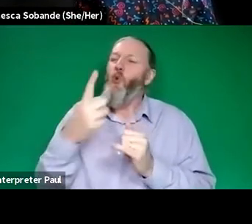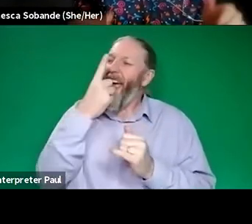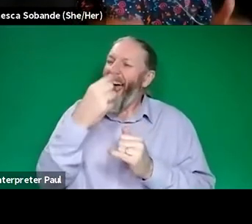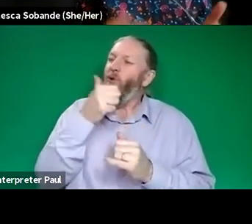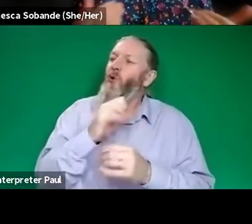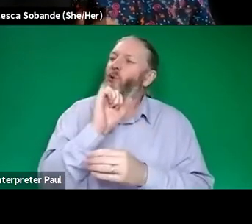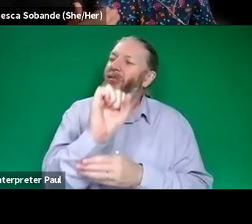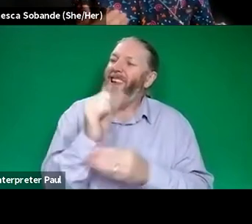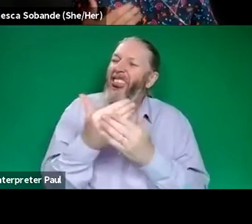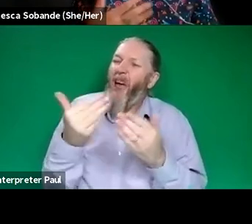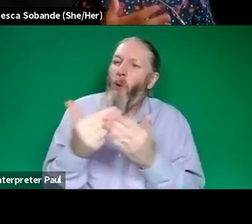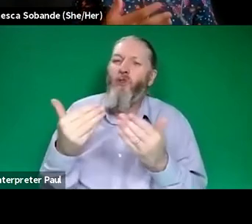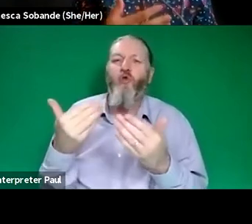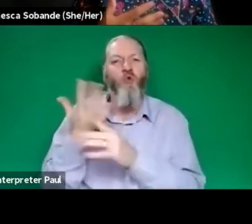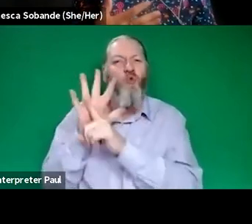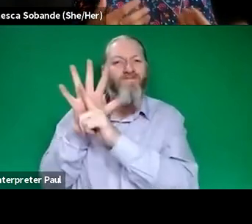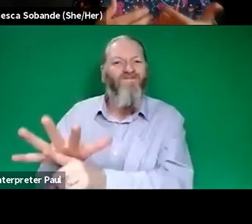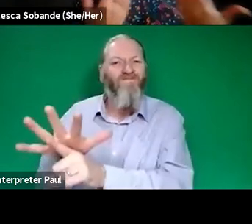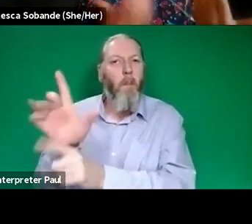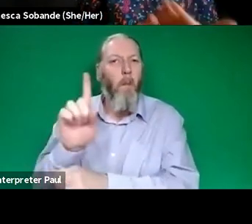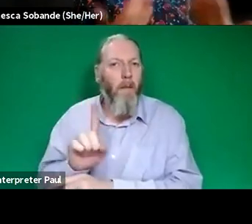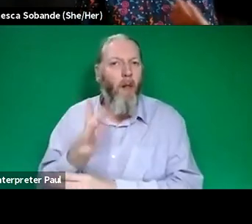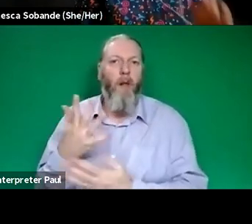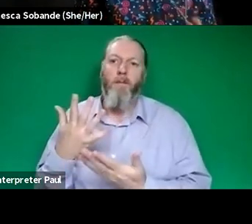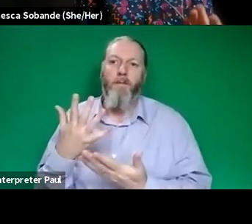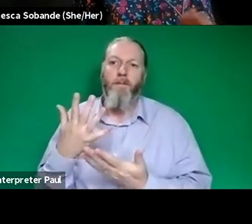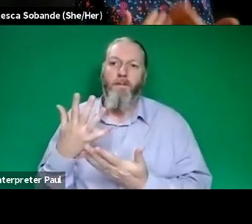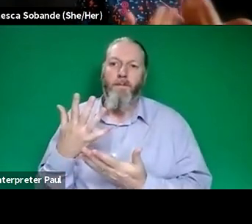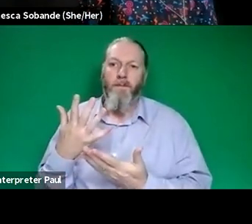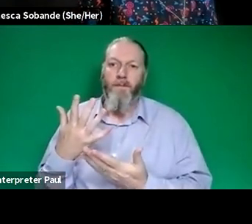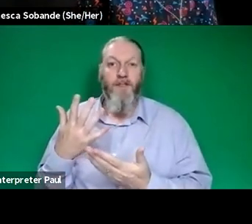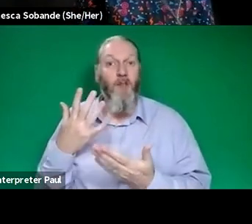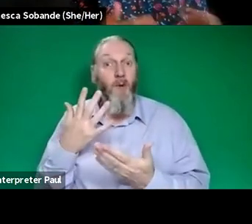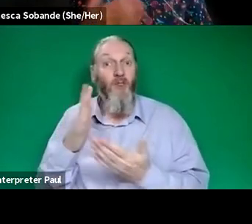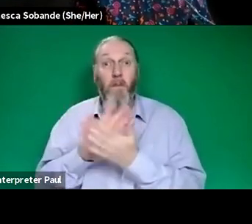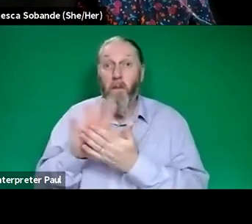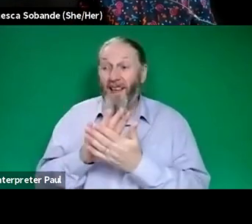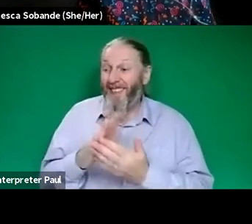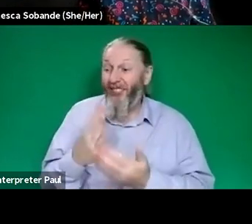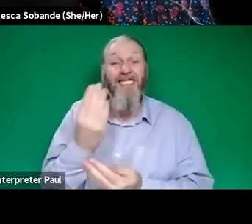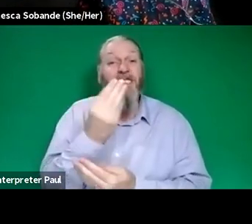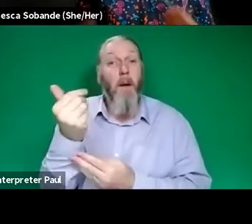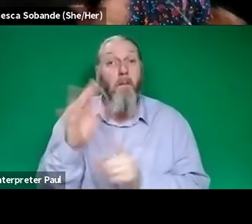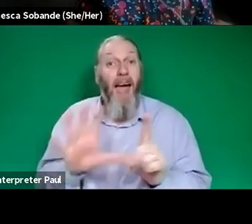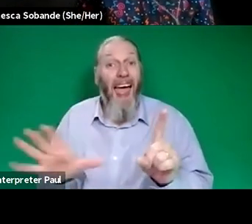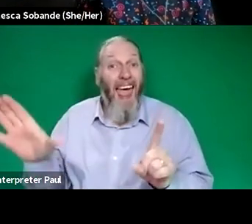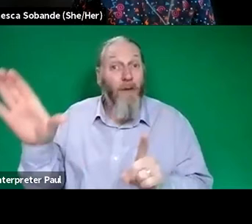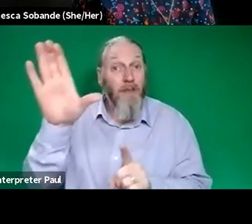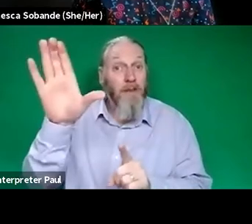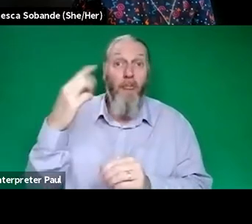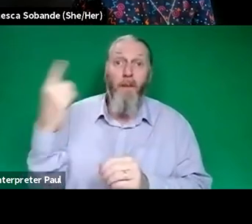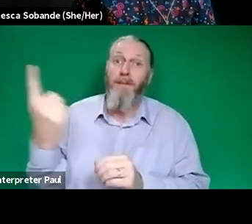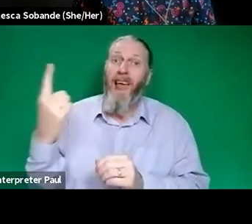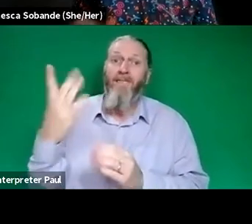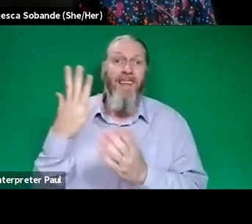fact that people or places again can be have access to power, can be powerful, but can also be impacted by different